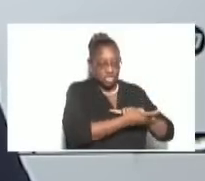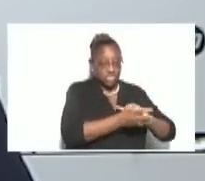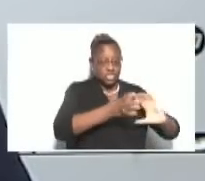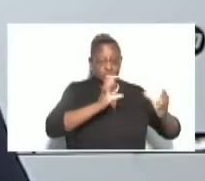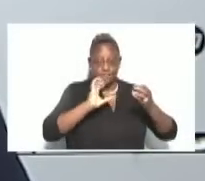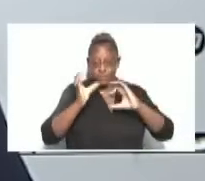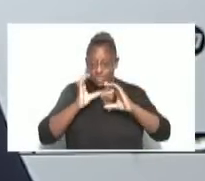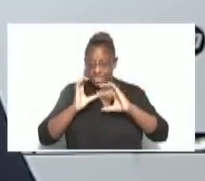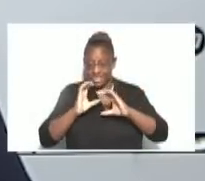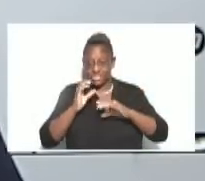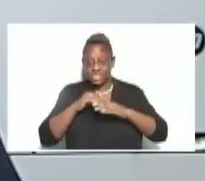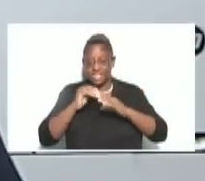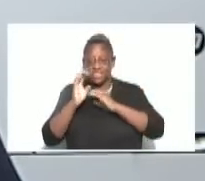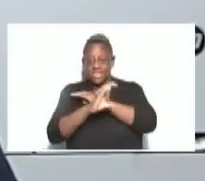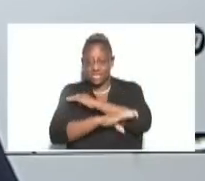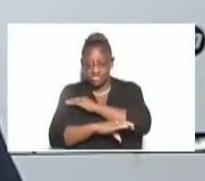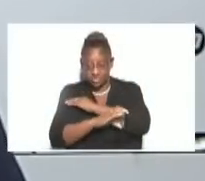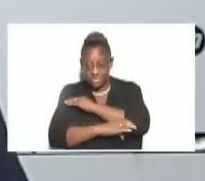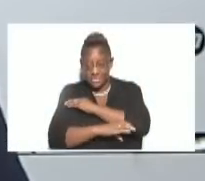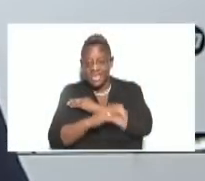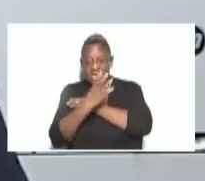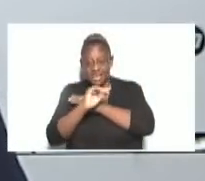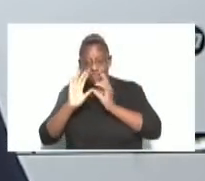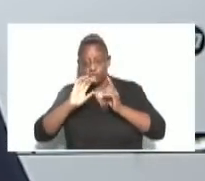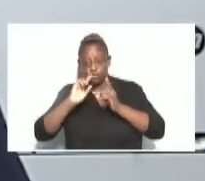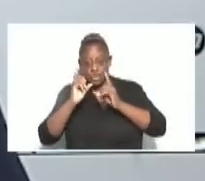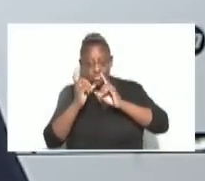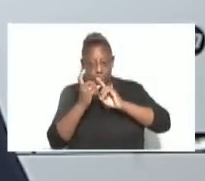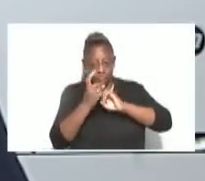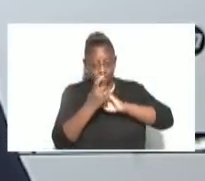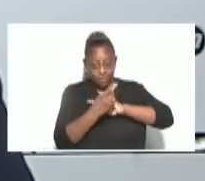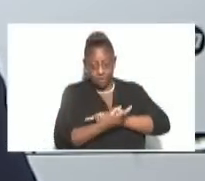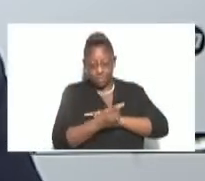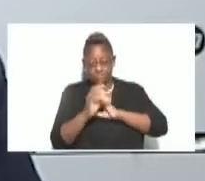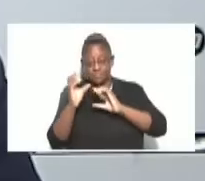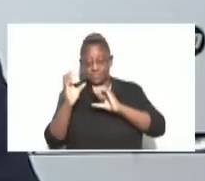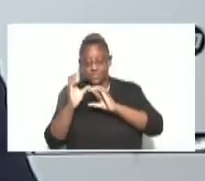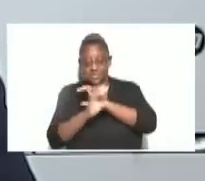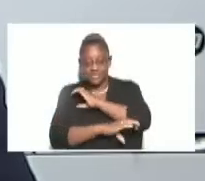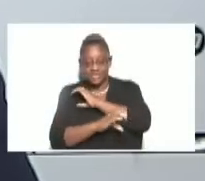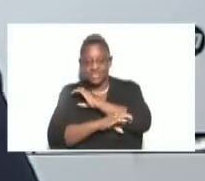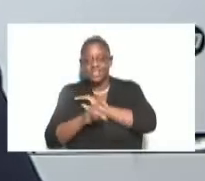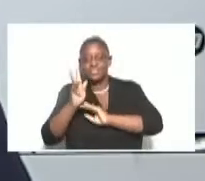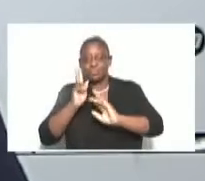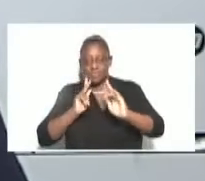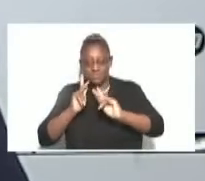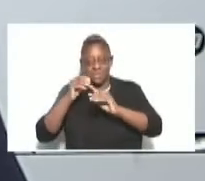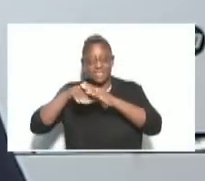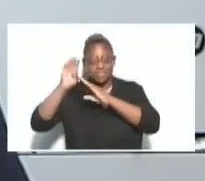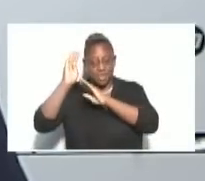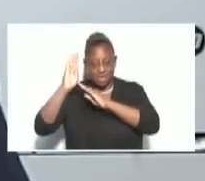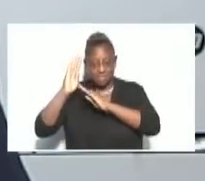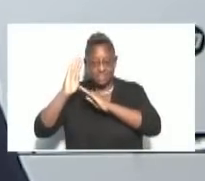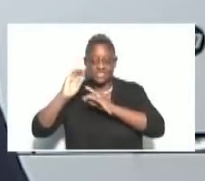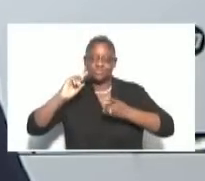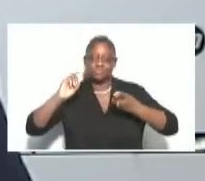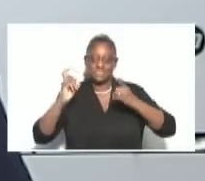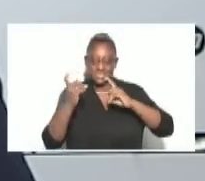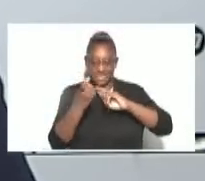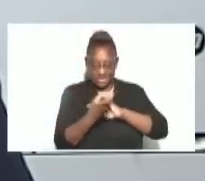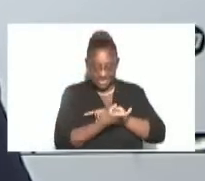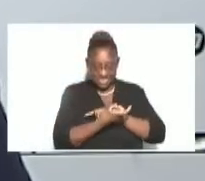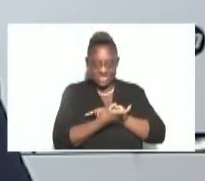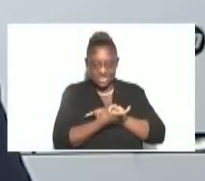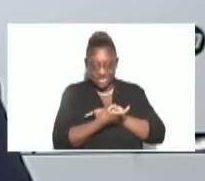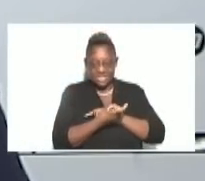in this country. And if I've transformed communications in this country, I've transformed the people of the Bahamas. And if I've transformed the people of the Bahamas,